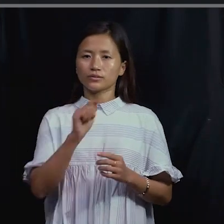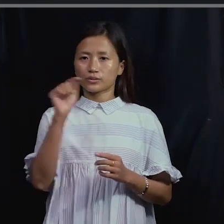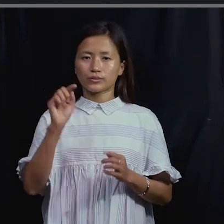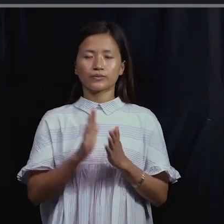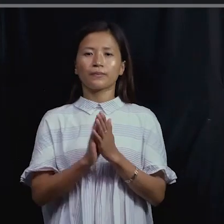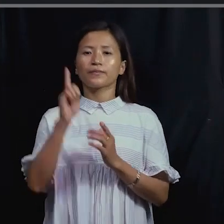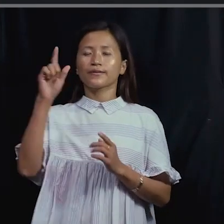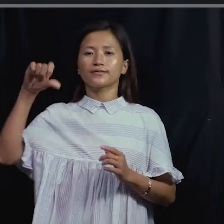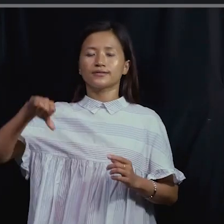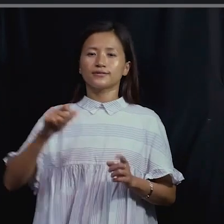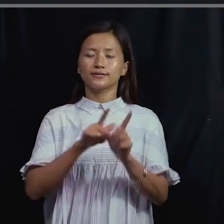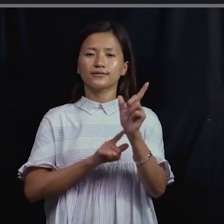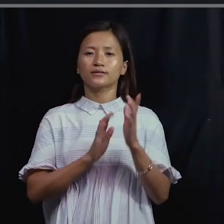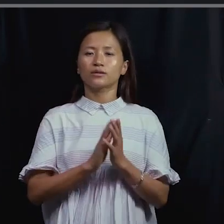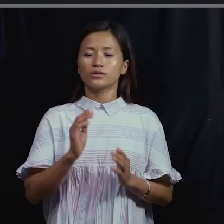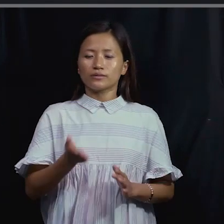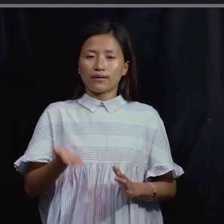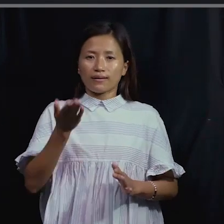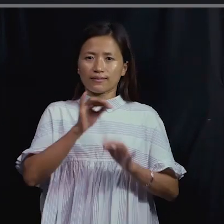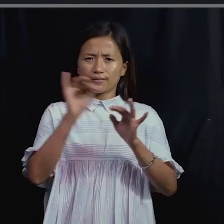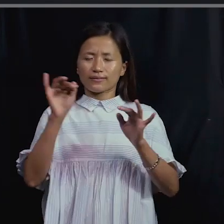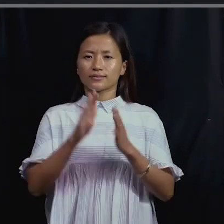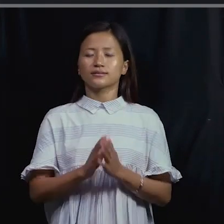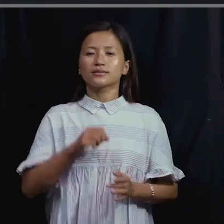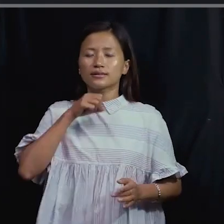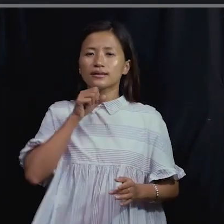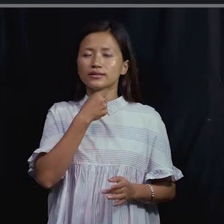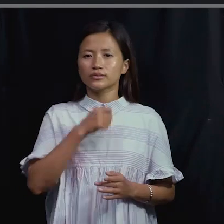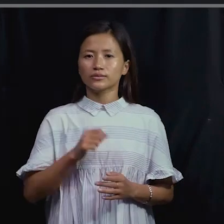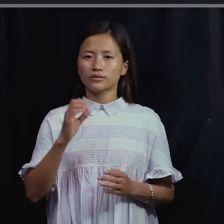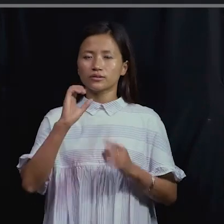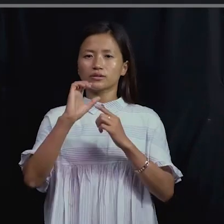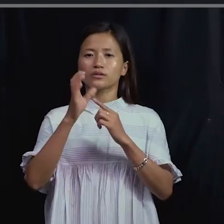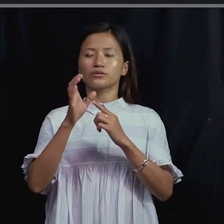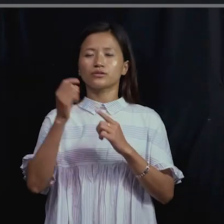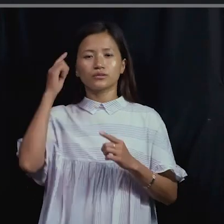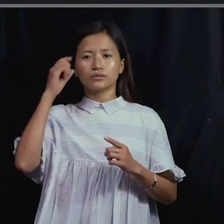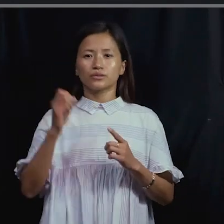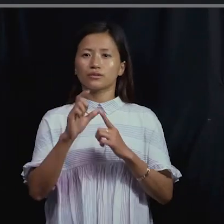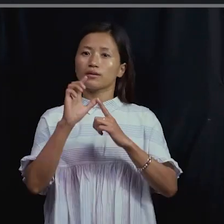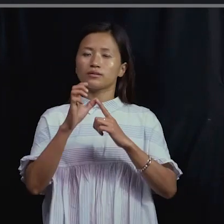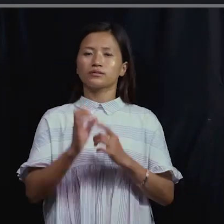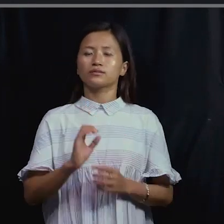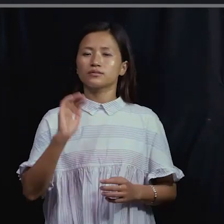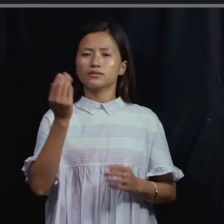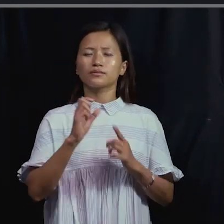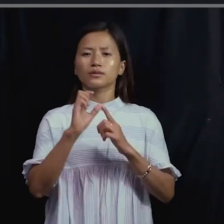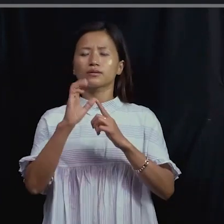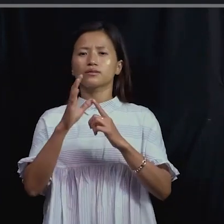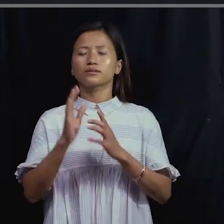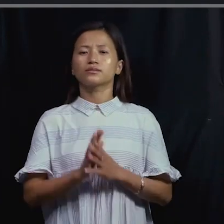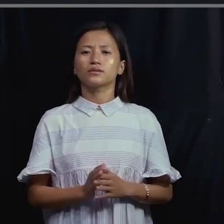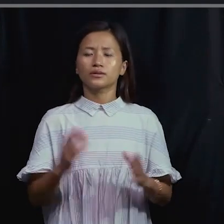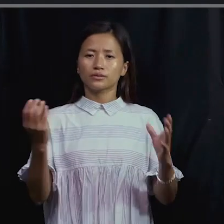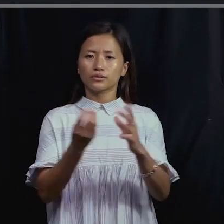And here also I want to highlight that this age will vary from culture to culture. For in some cultures or for